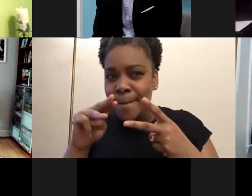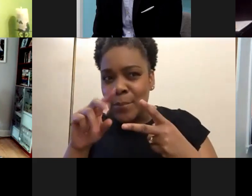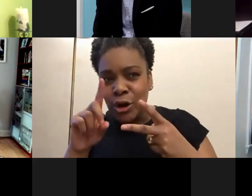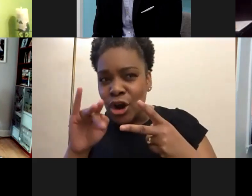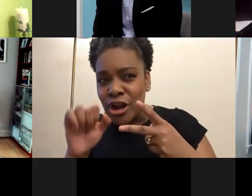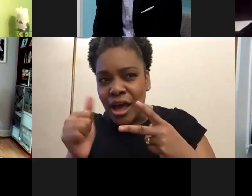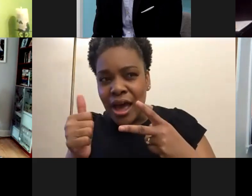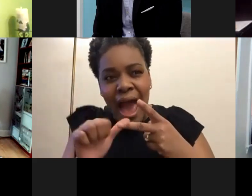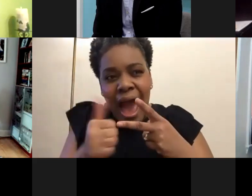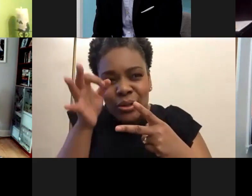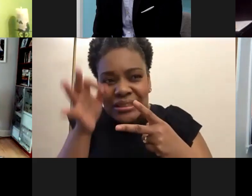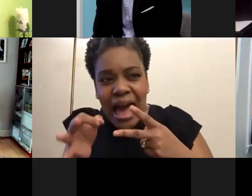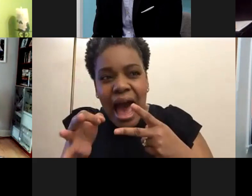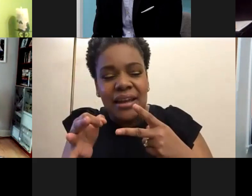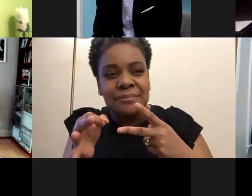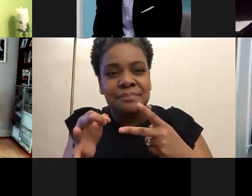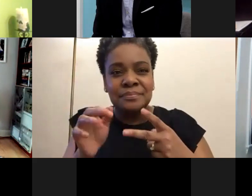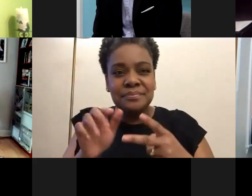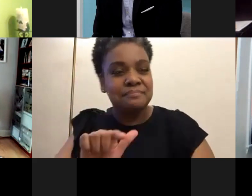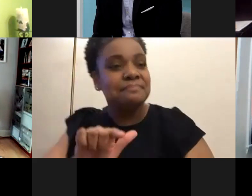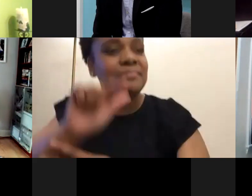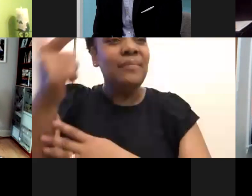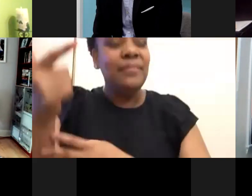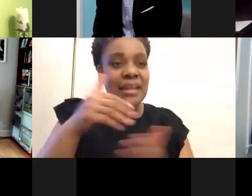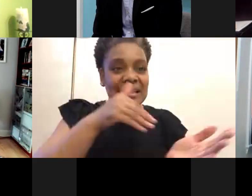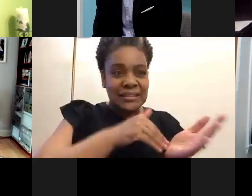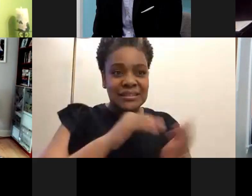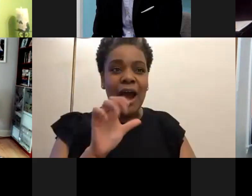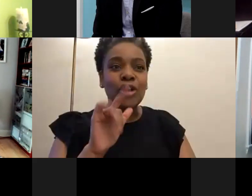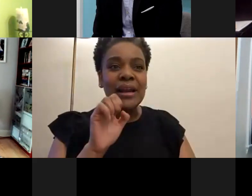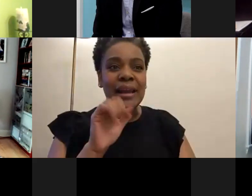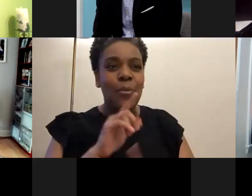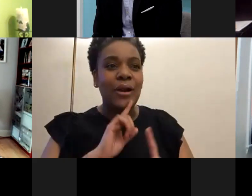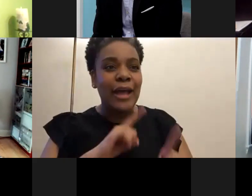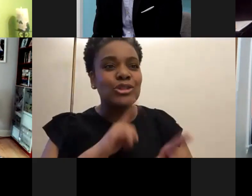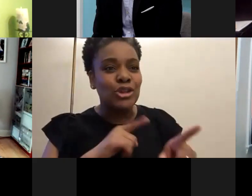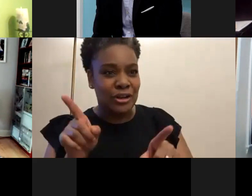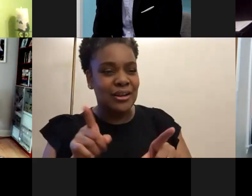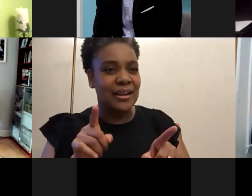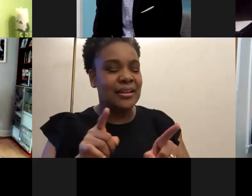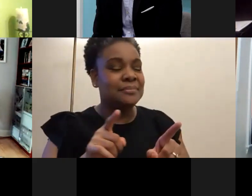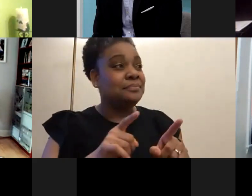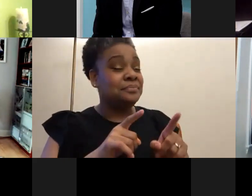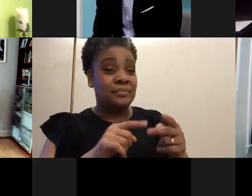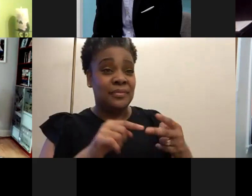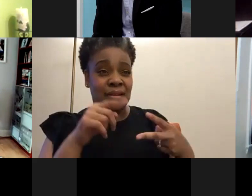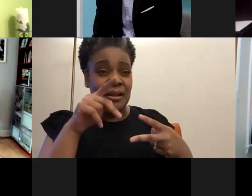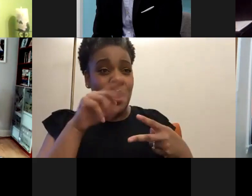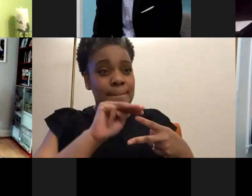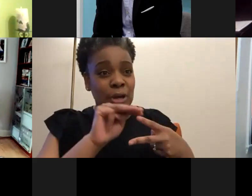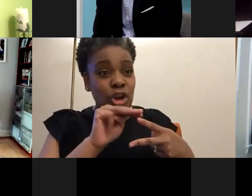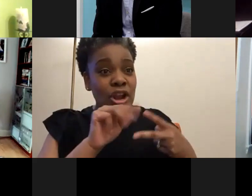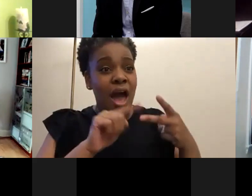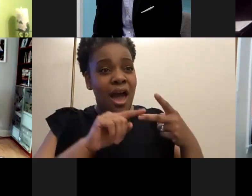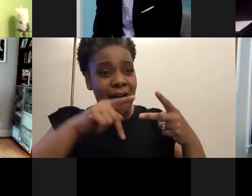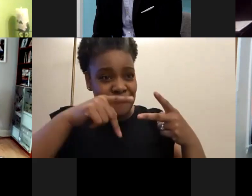We've said this a couple of times. Moderna and Pfizer are essentially equivalent. They have equivalent efficacy, equivalent safety profile. So one